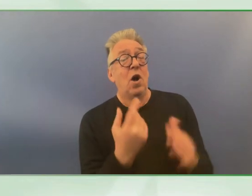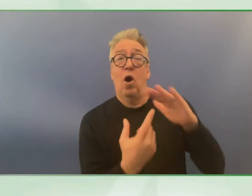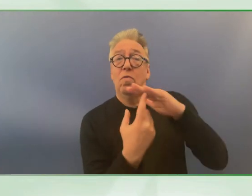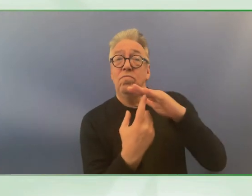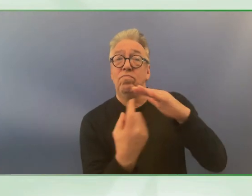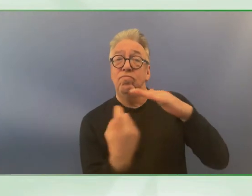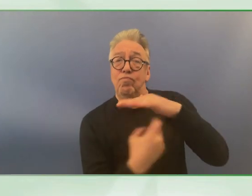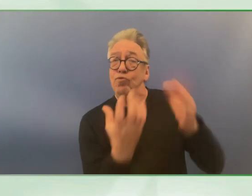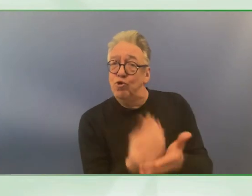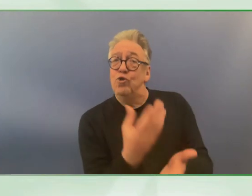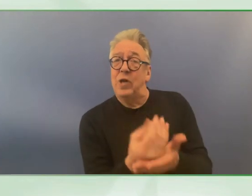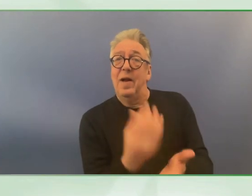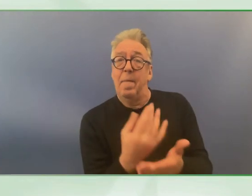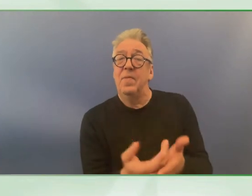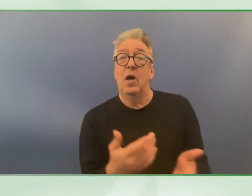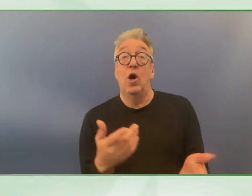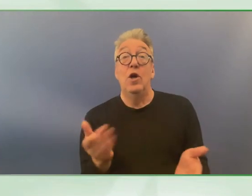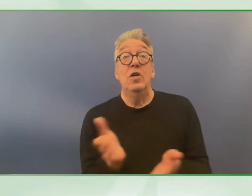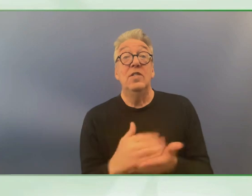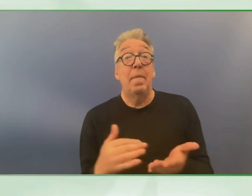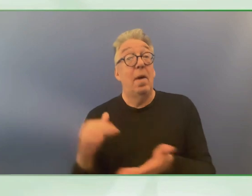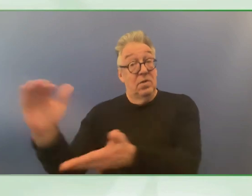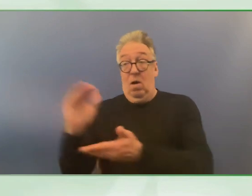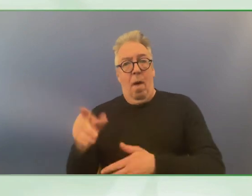a quick turnaround, or even